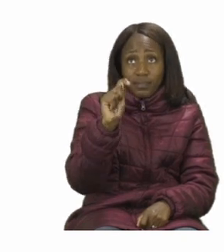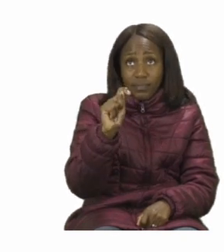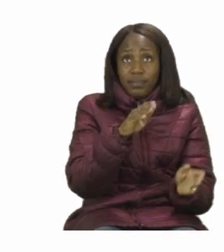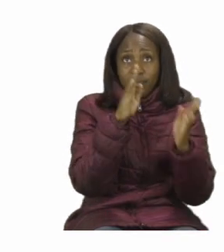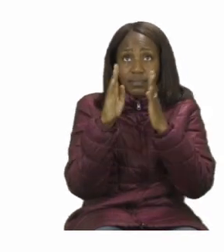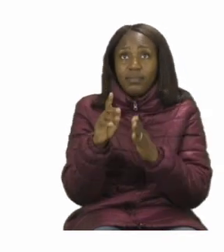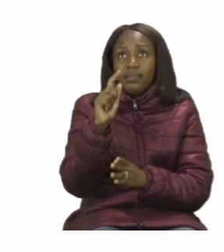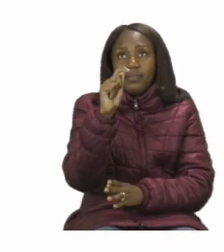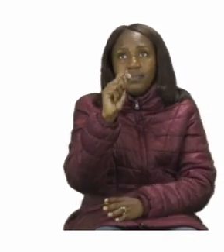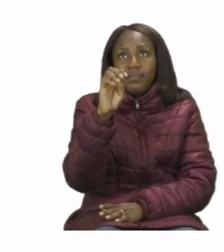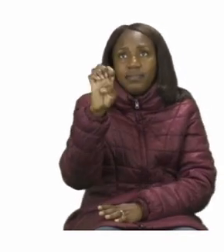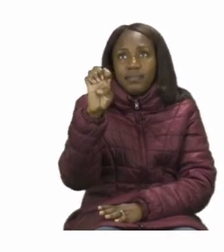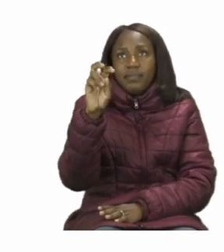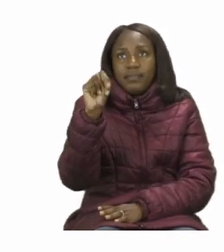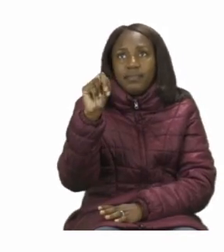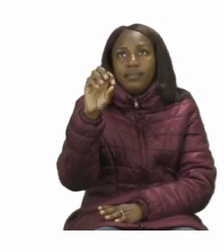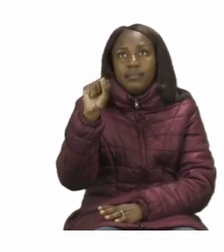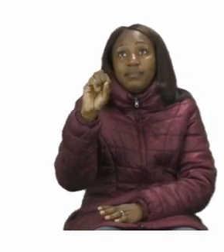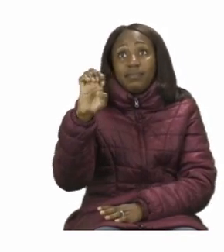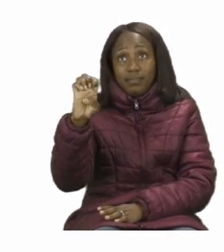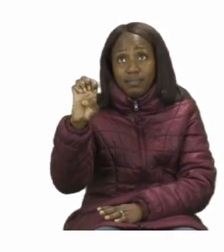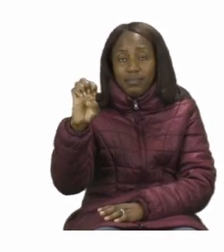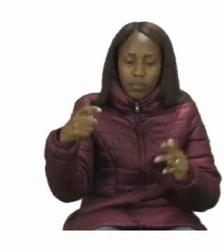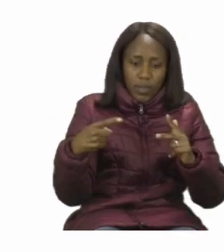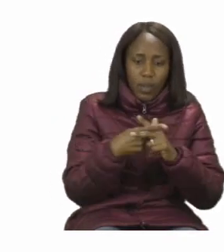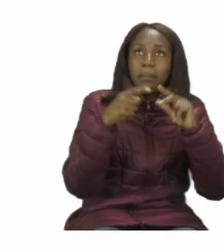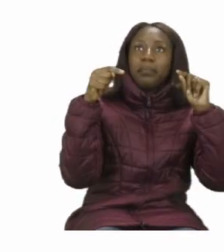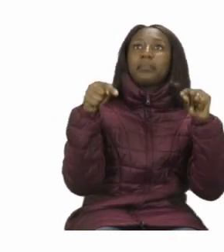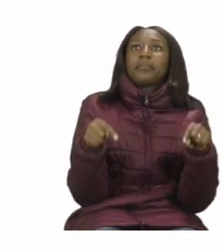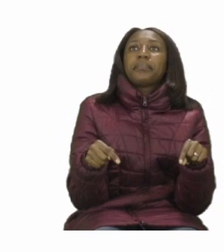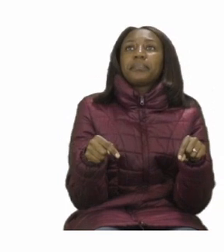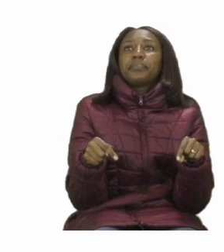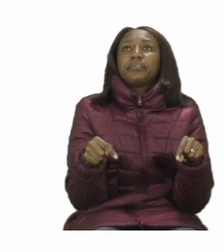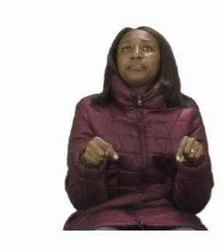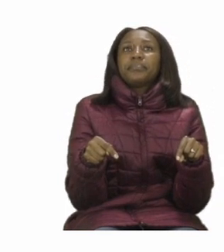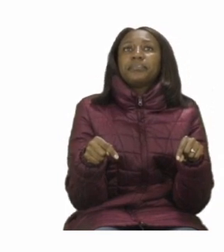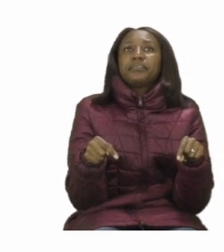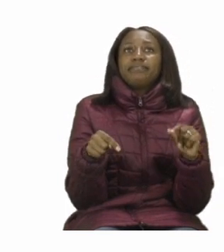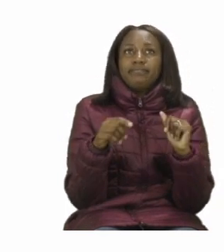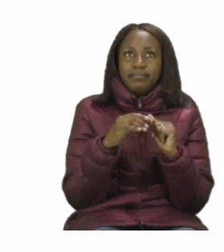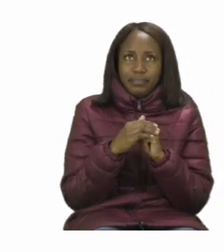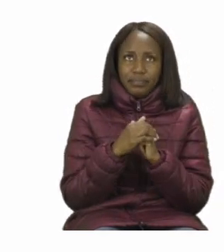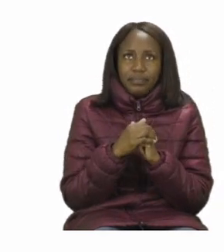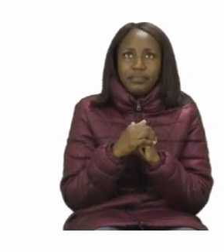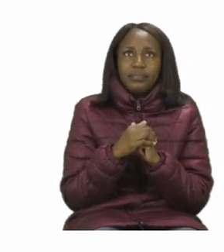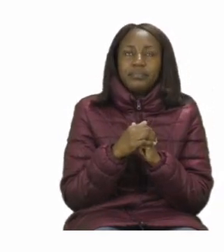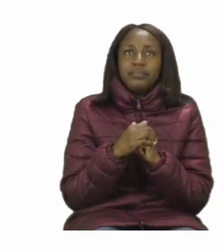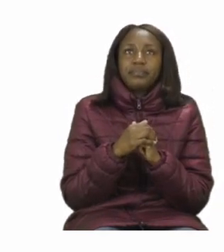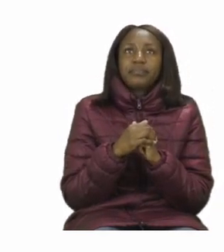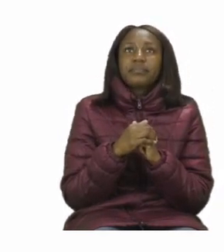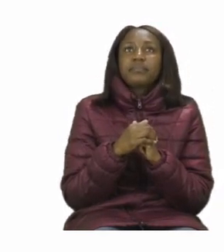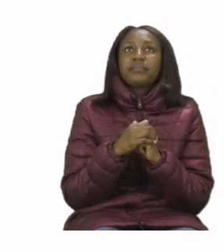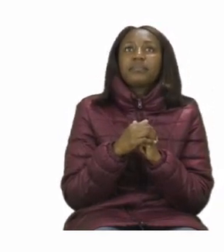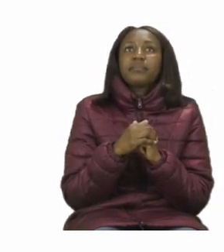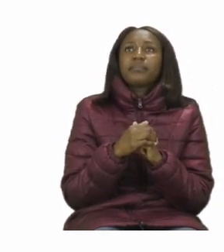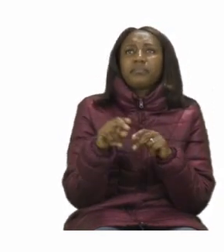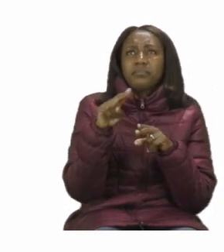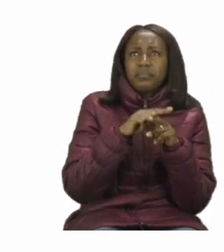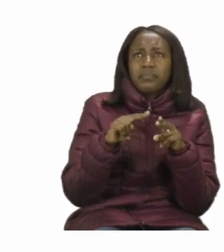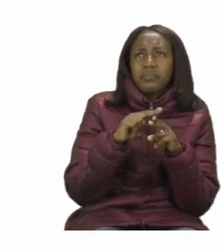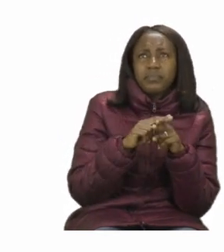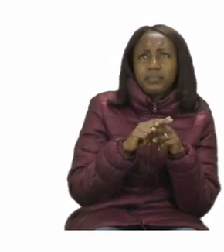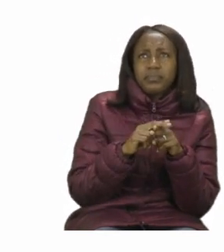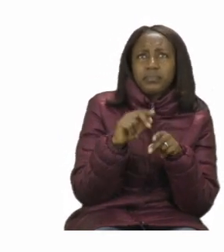moment or right now, we say it is in the present tense. We often use the